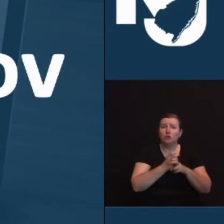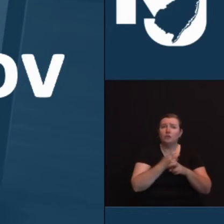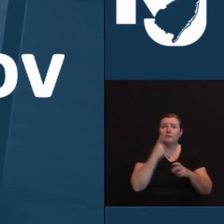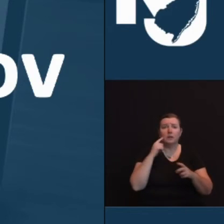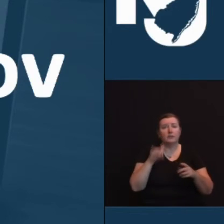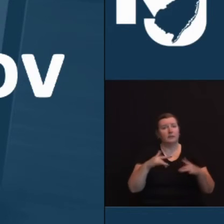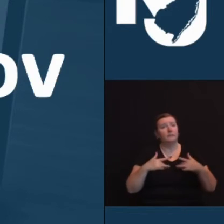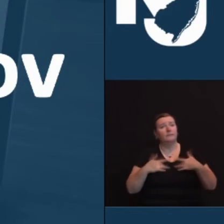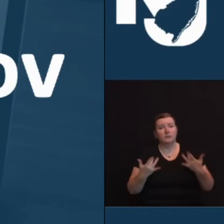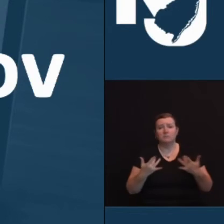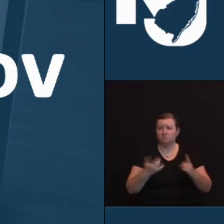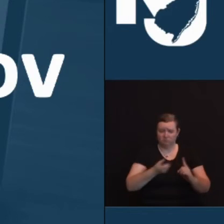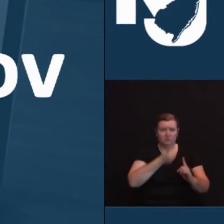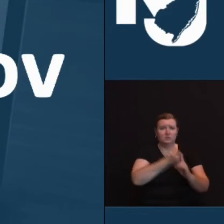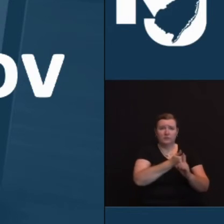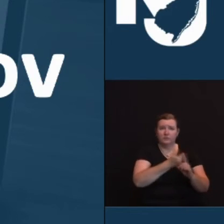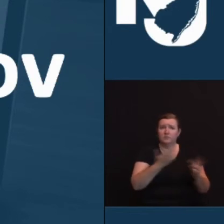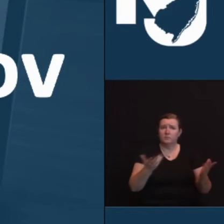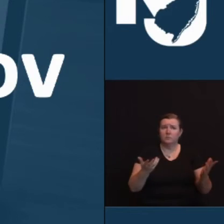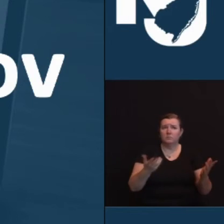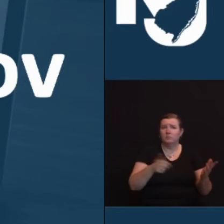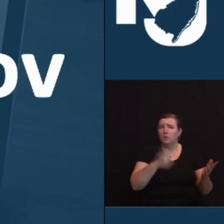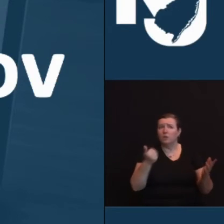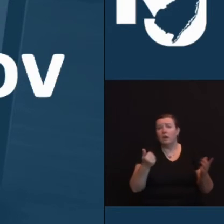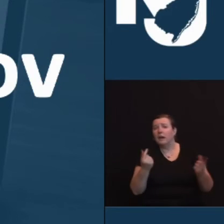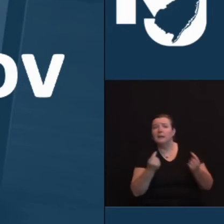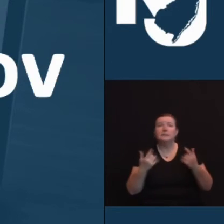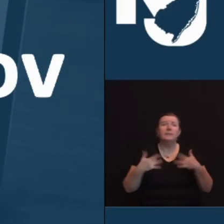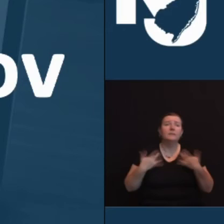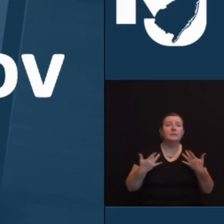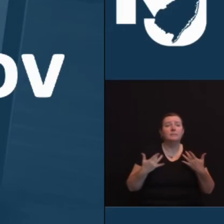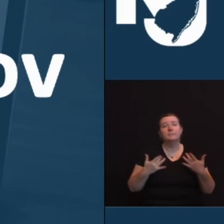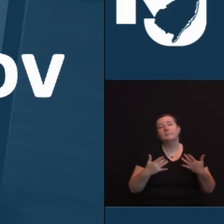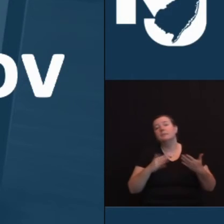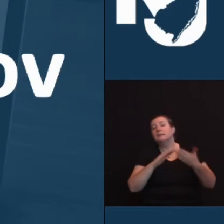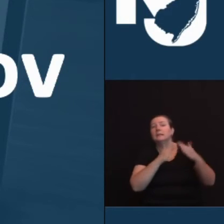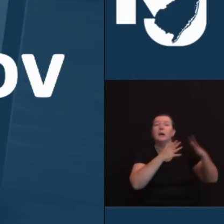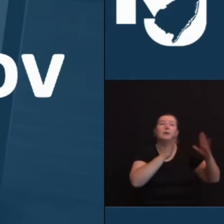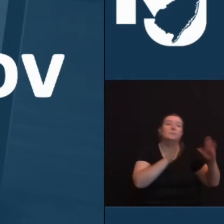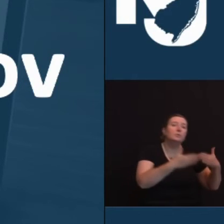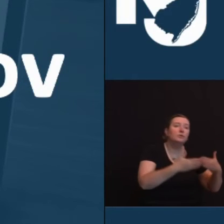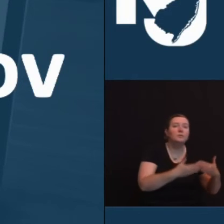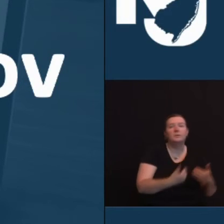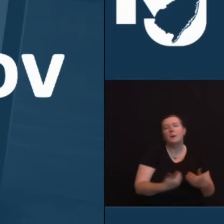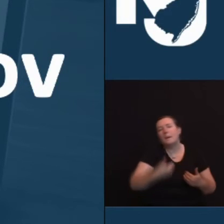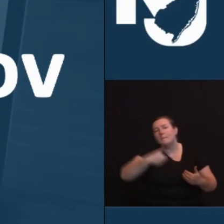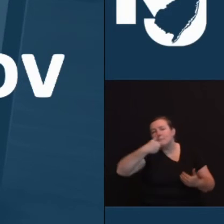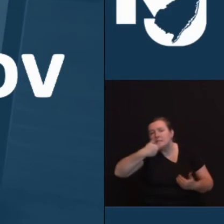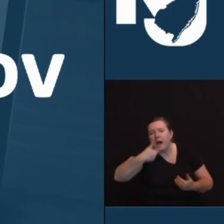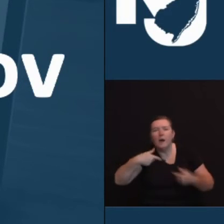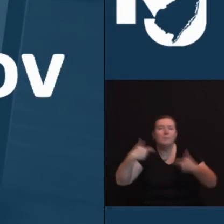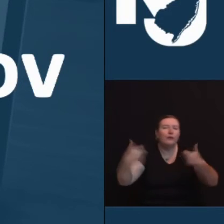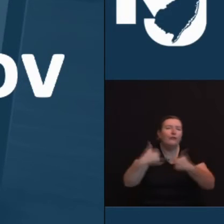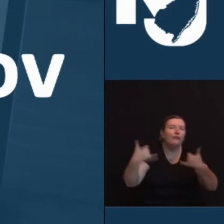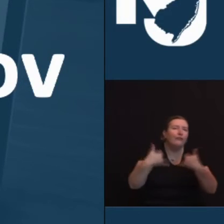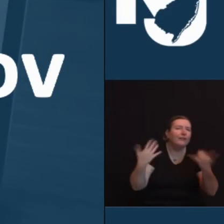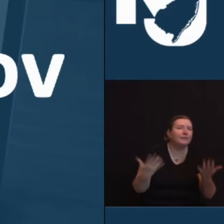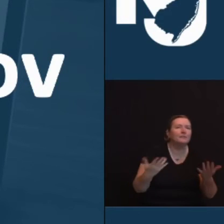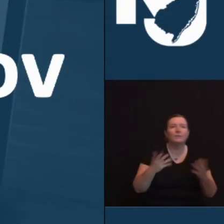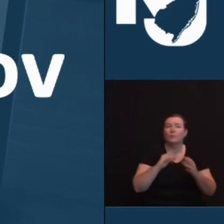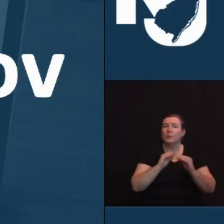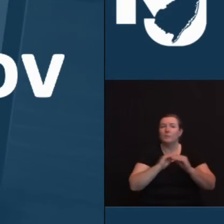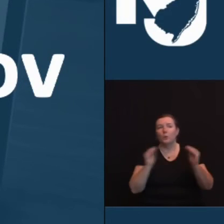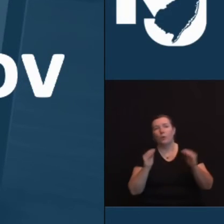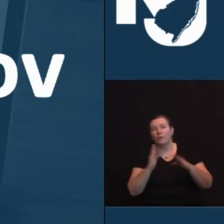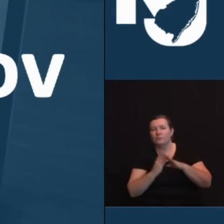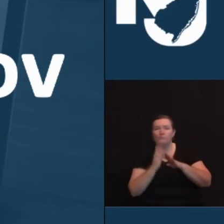adjacent activities, whether it's the locker room, a pizza party. That's why we cut out any interstate sports,